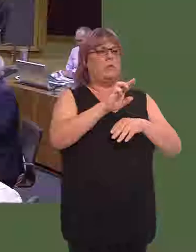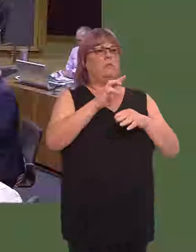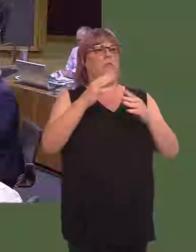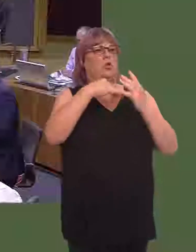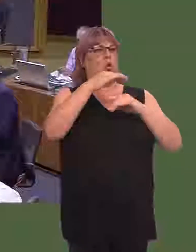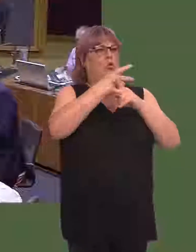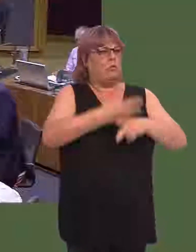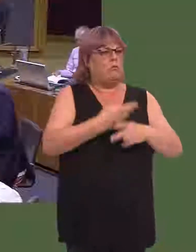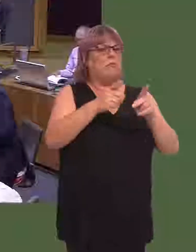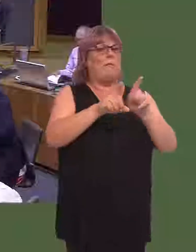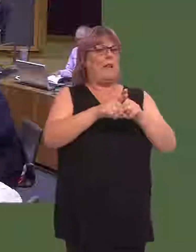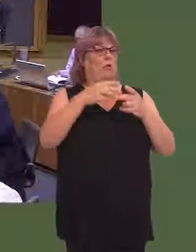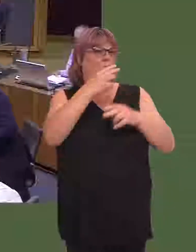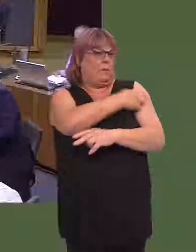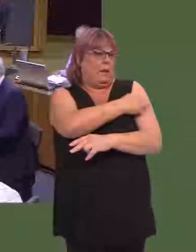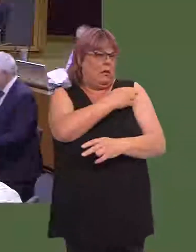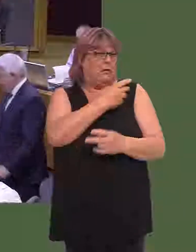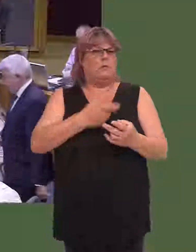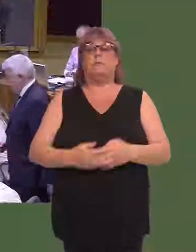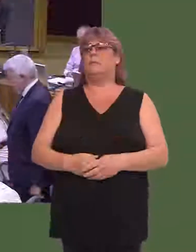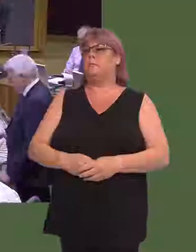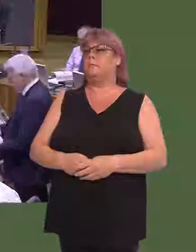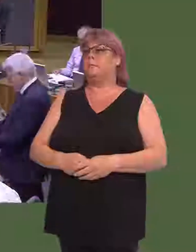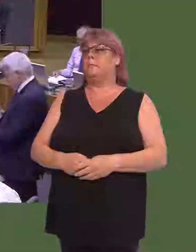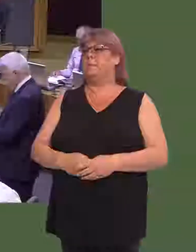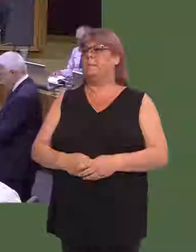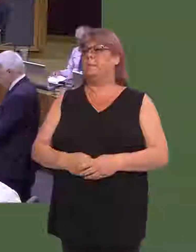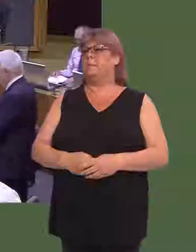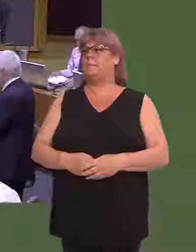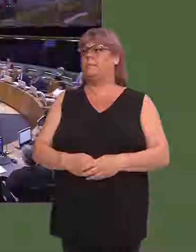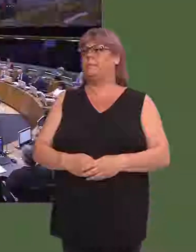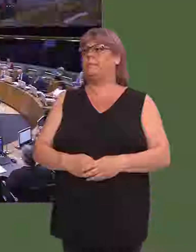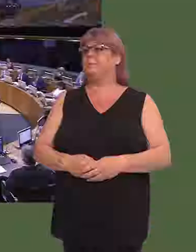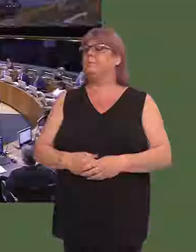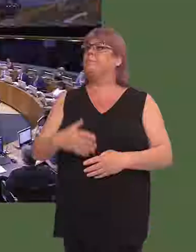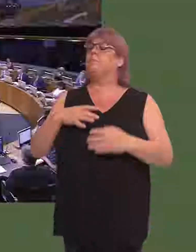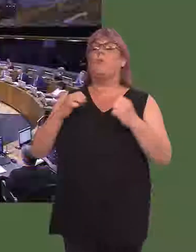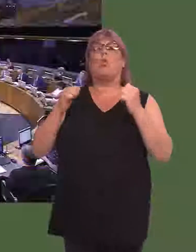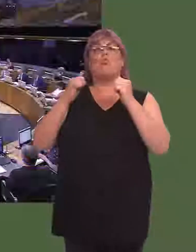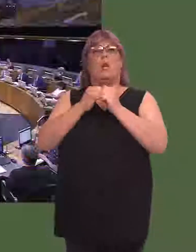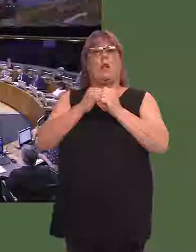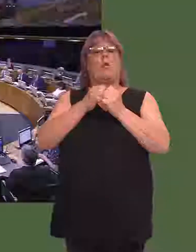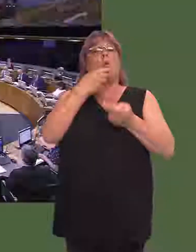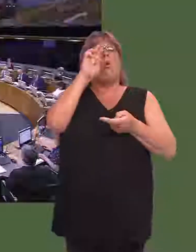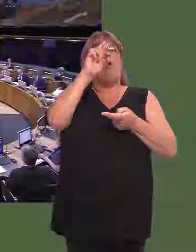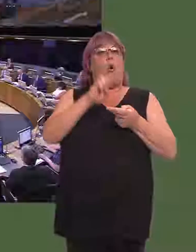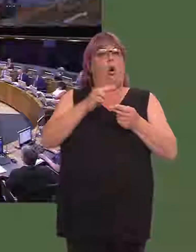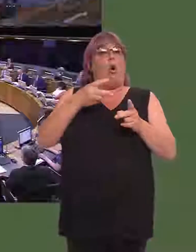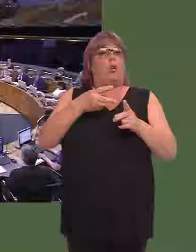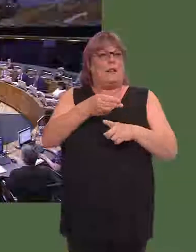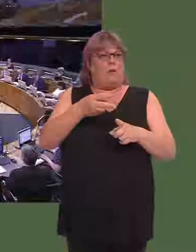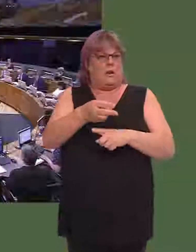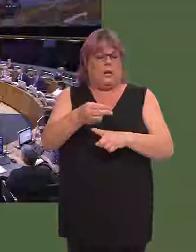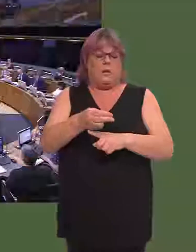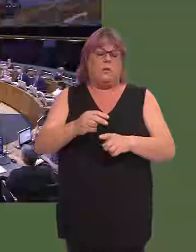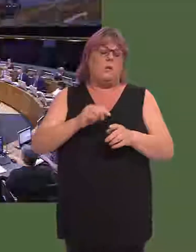services, if ever, God forbid, they got their hands on power. I agree with the former Auditor General that austerity is the